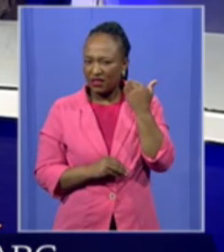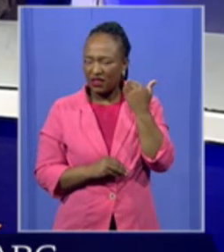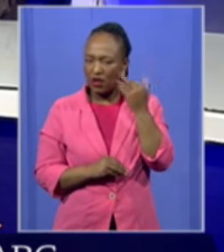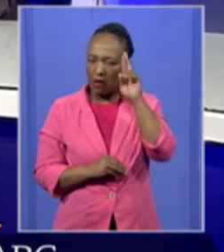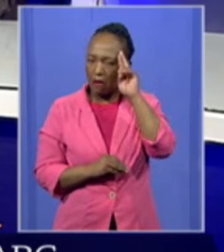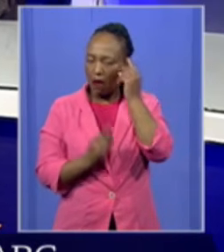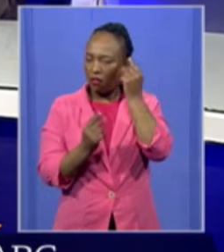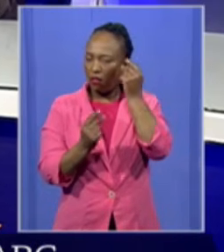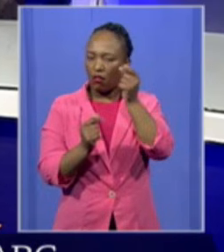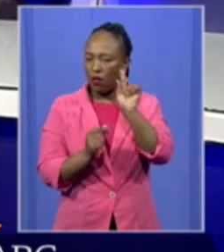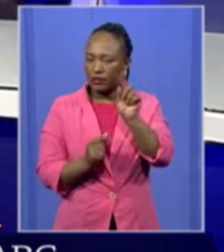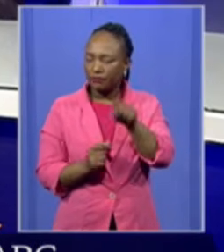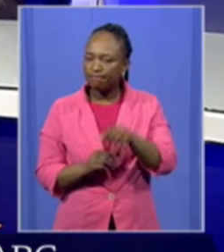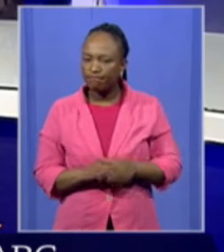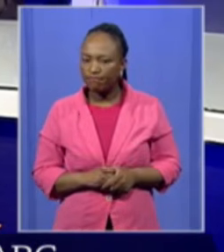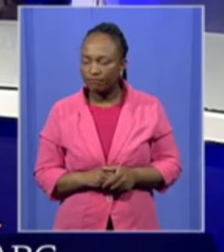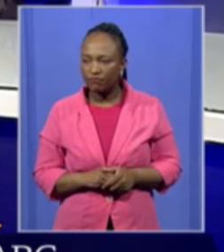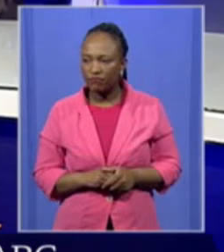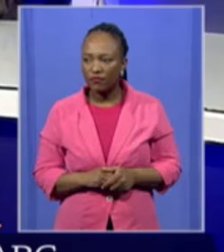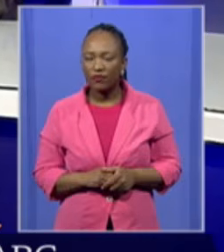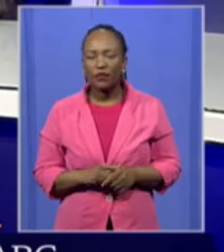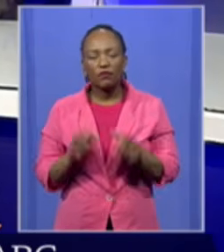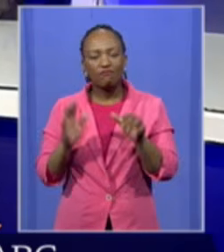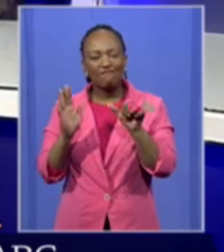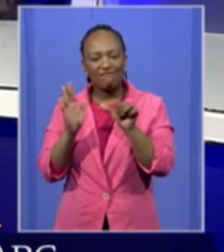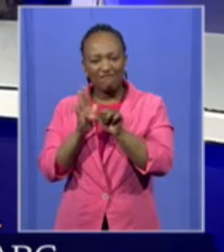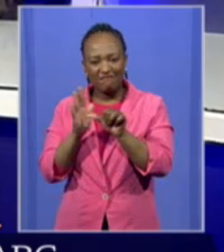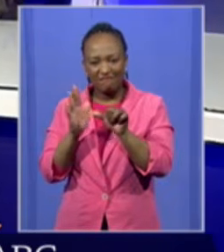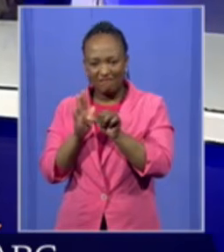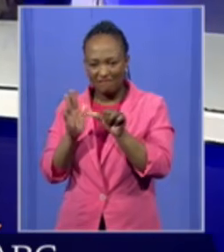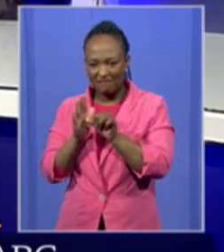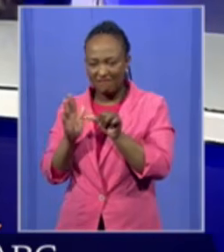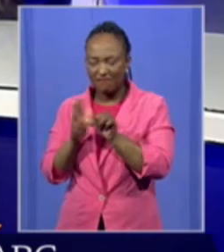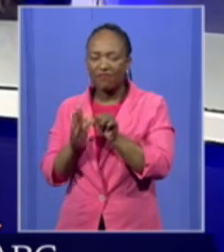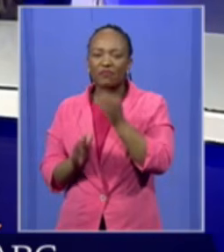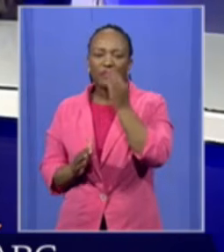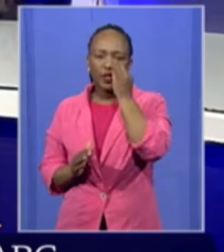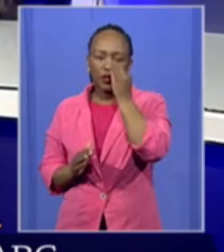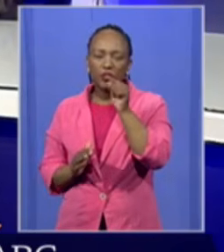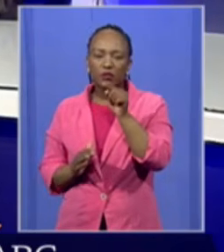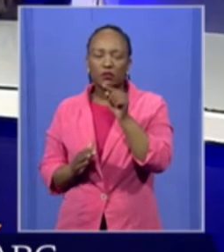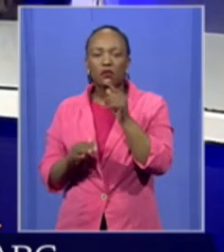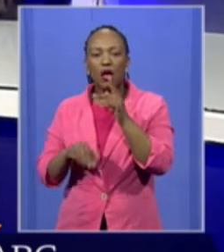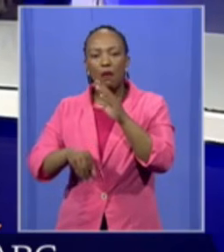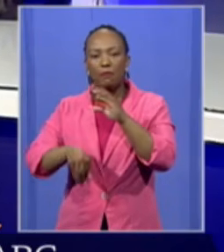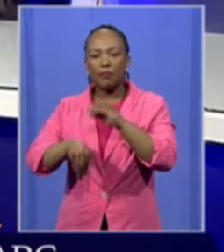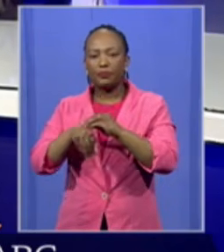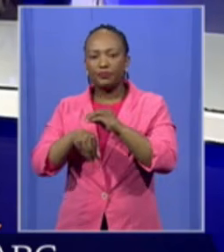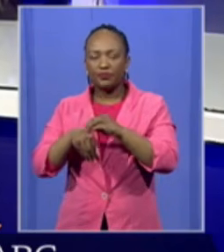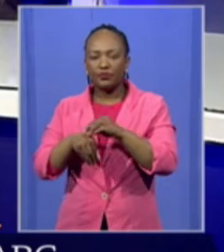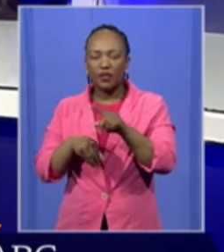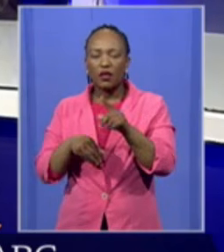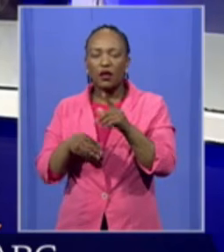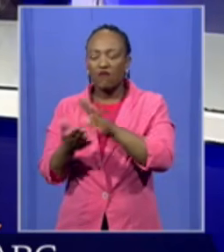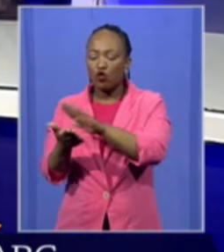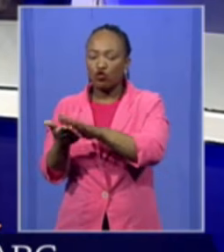lelong taba bohlokwa haholo ka nnete ke hopola hantle ke bothata bone re kopana le bona holo ha re